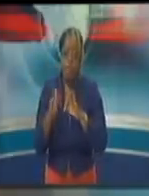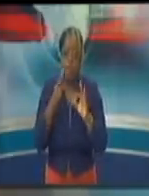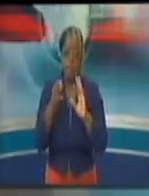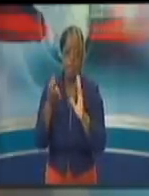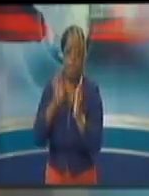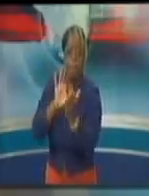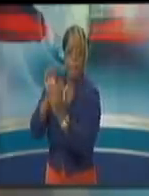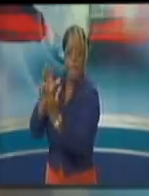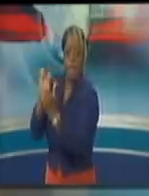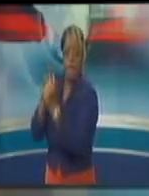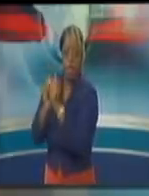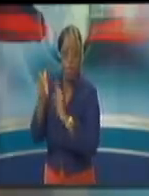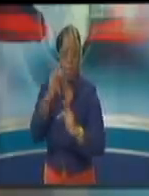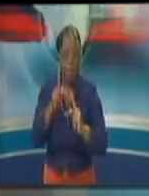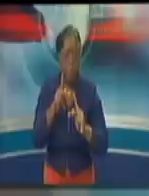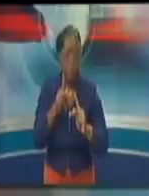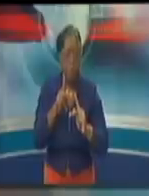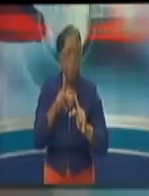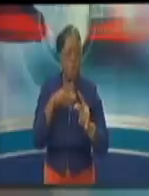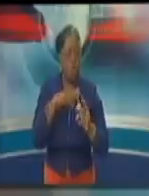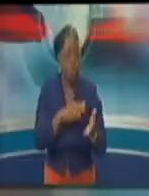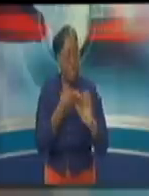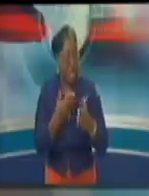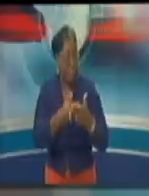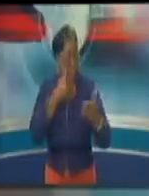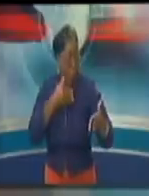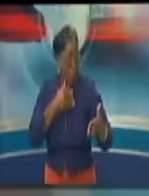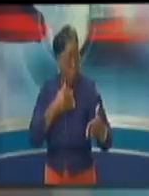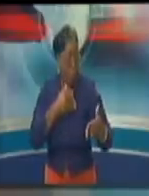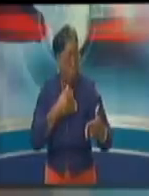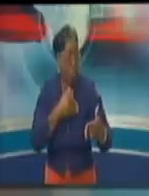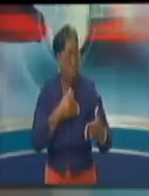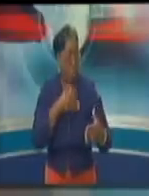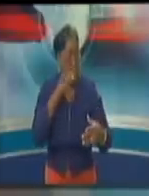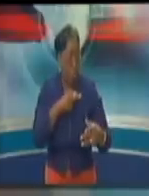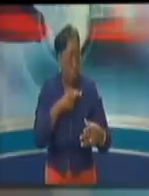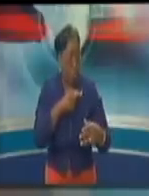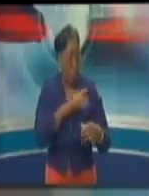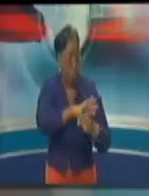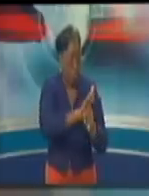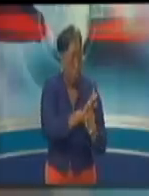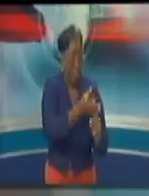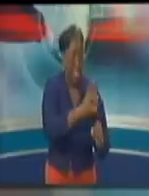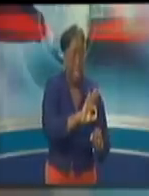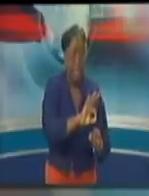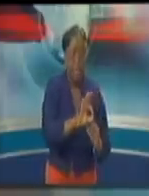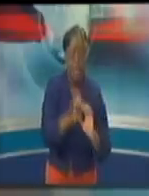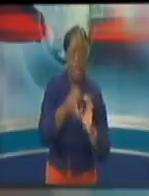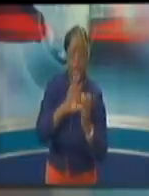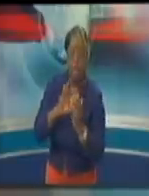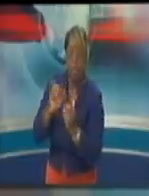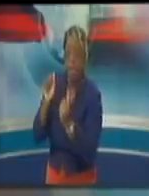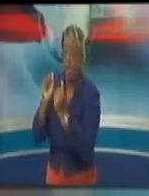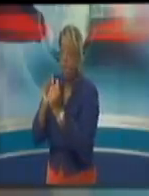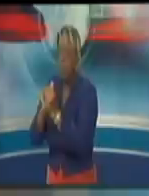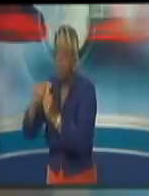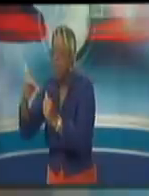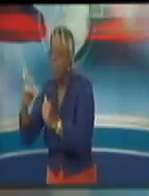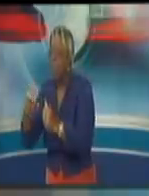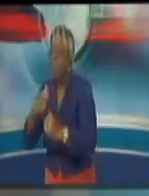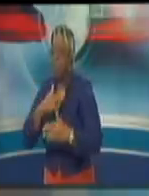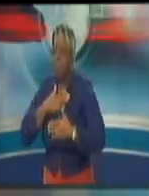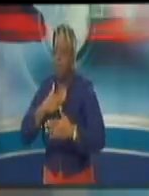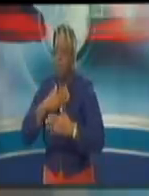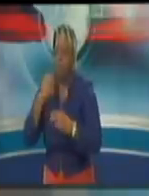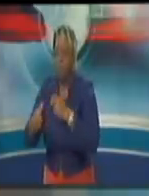passed away from this year, the beginning of this year, to now, due to pneumonia, respiratory issues, and compare